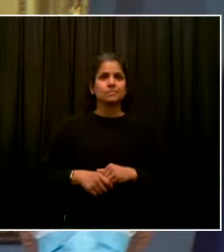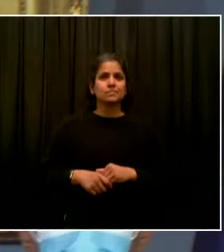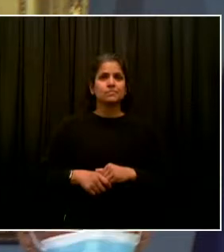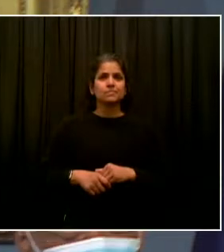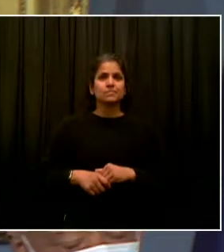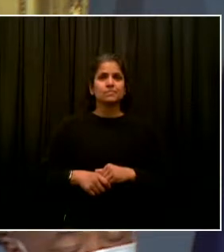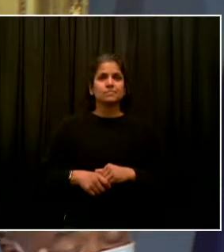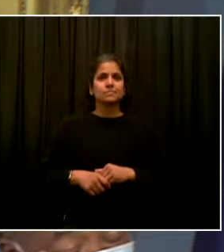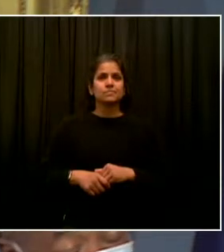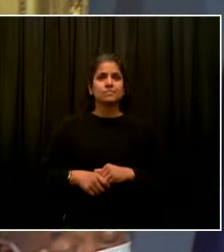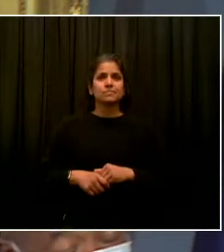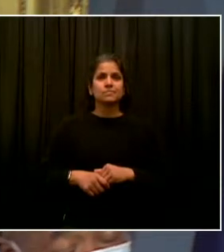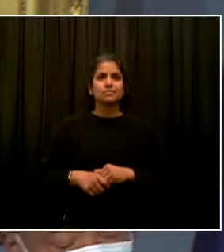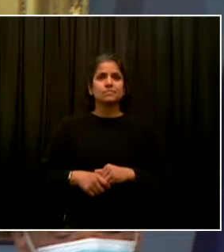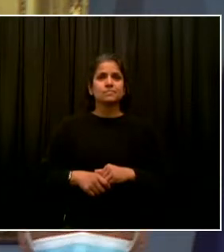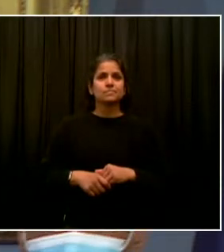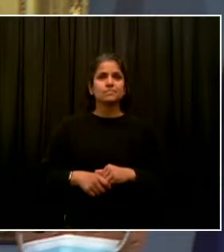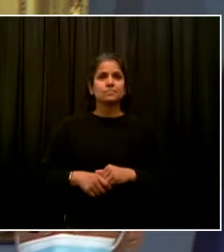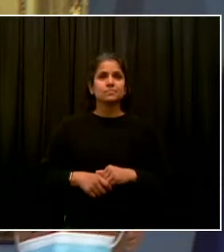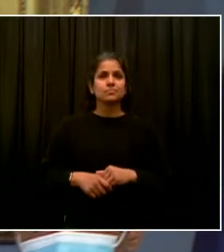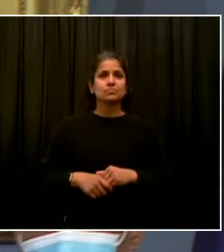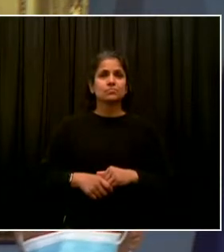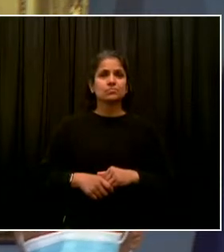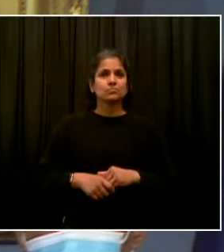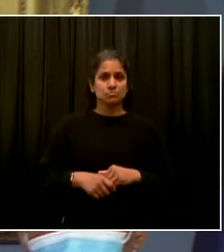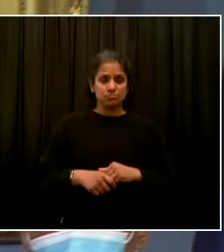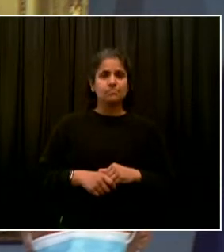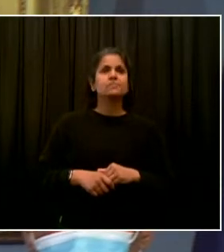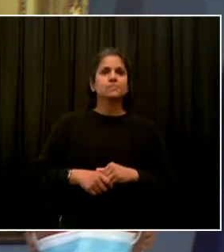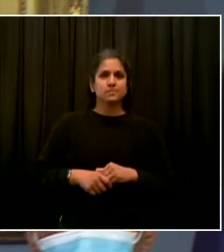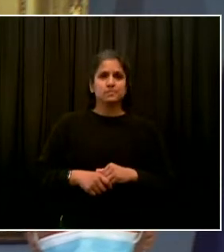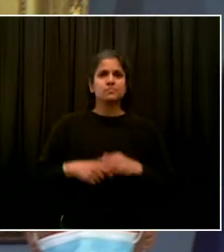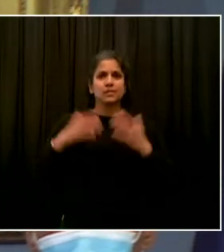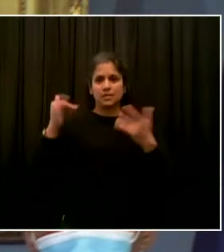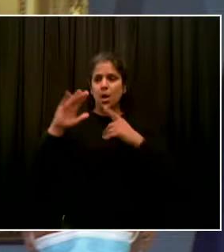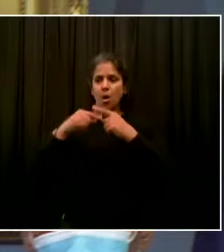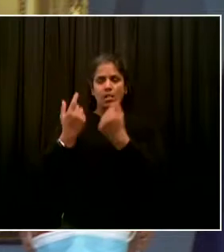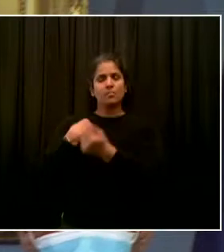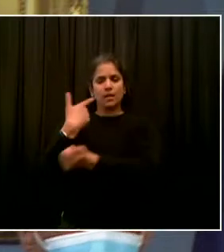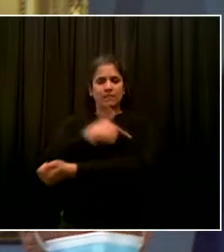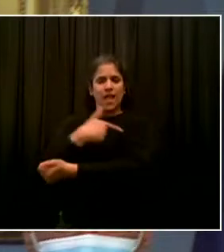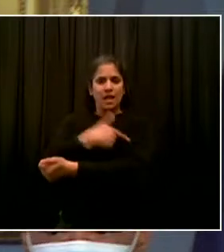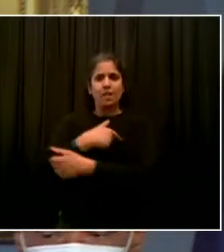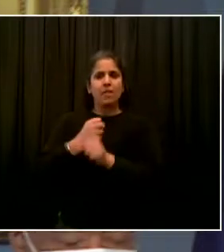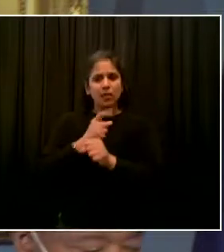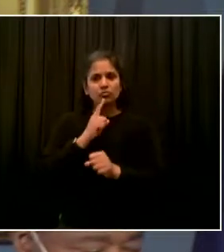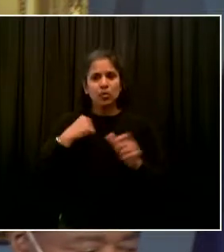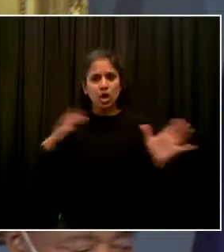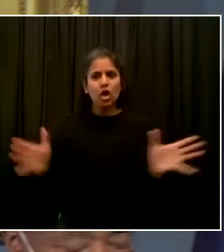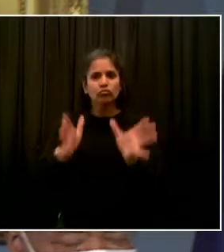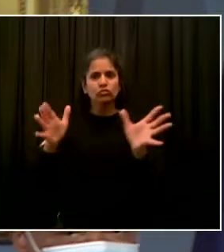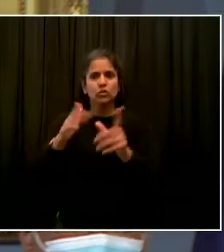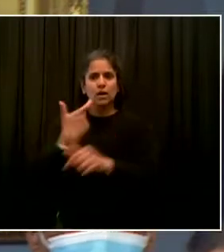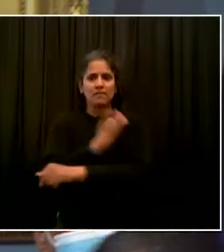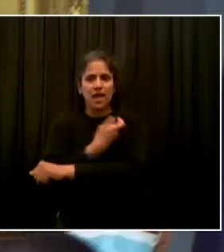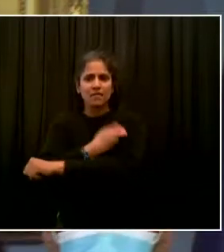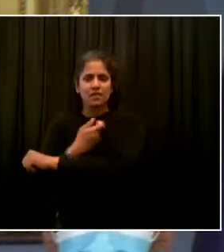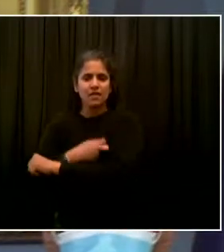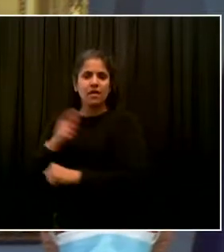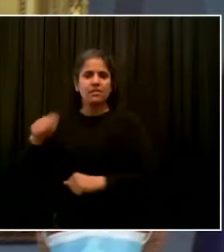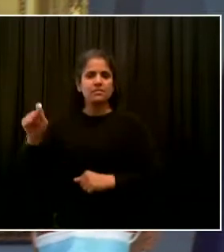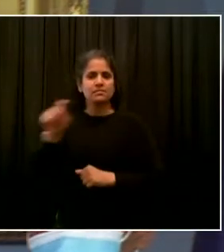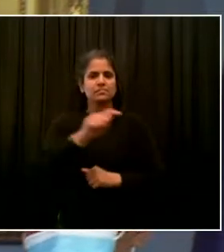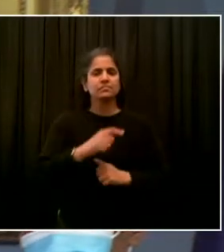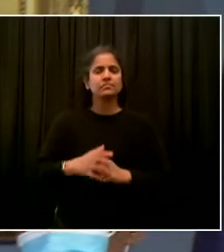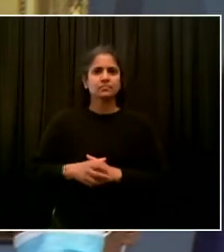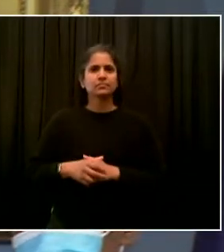vaccine, talk about the booster, and go get vaccinated. Second question, I'm sorry? Oh yeah, take that out. Perfect. On the hotline.